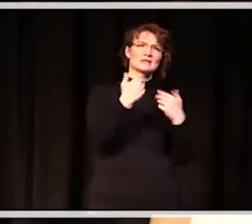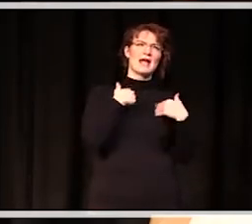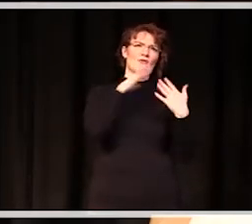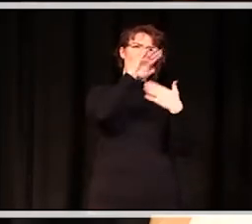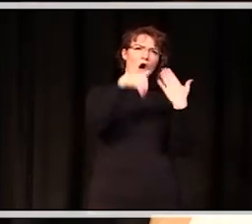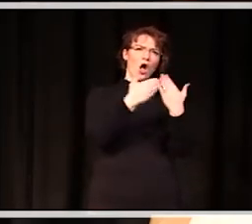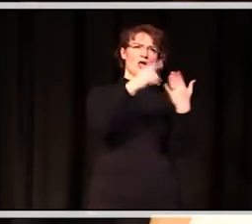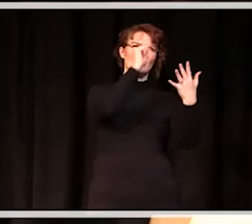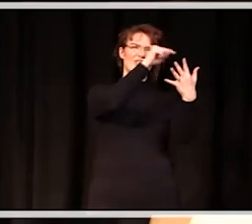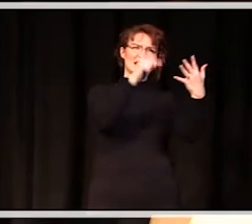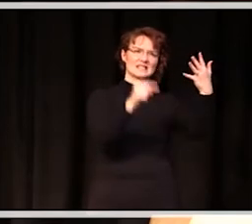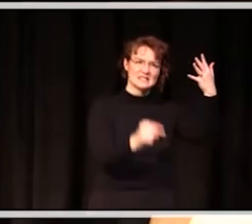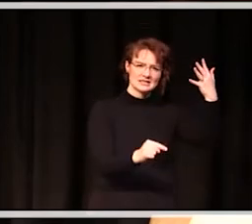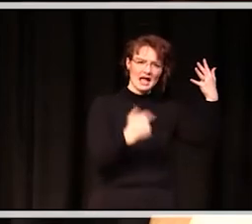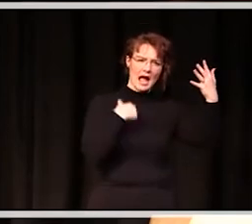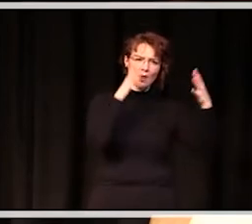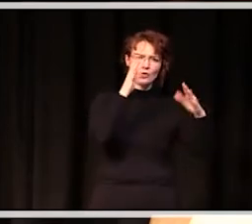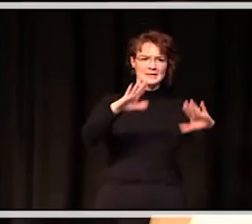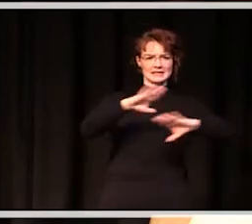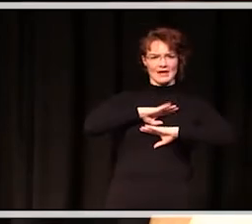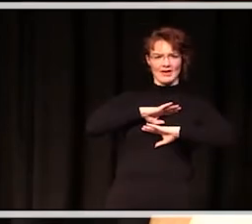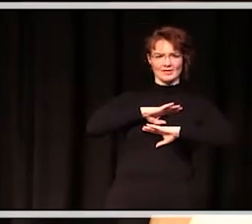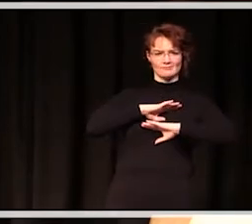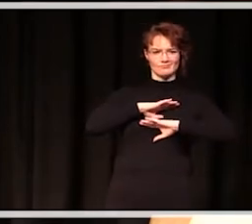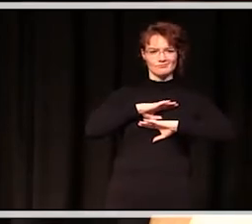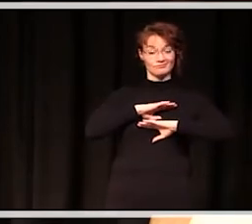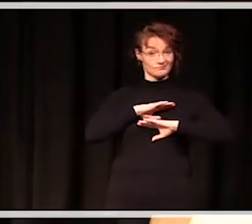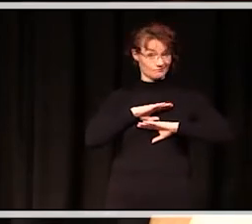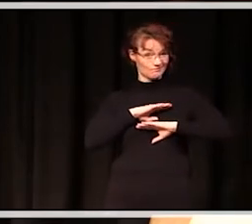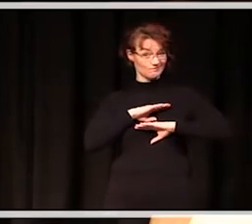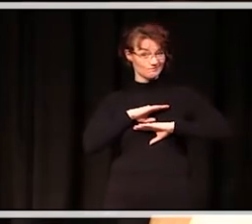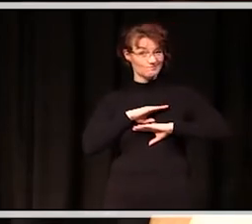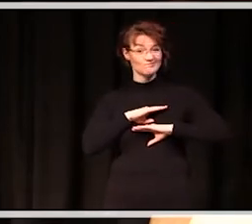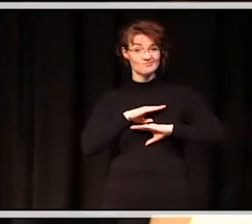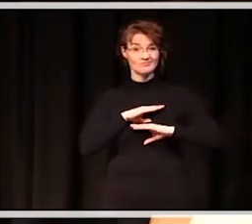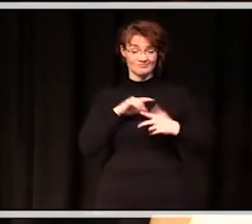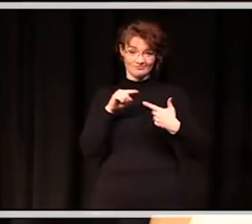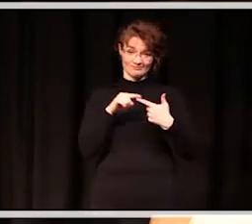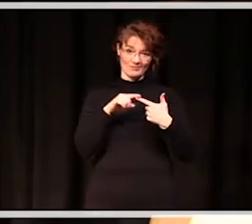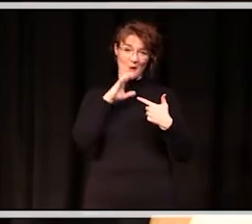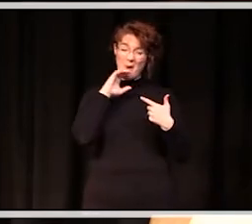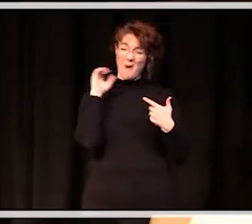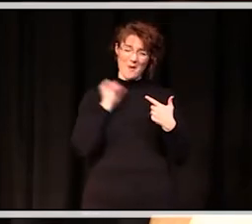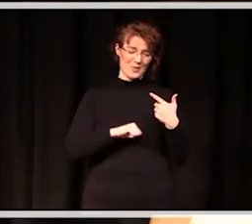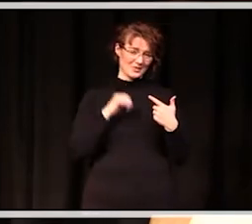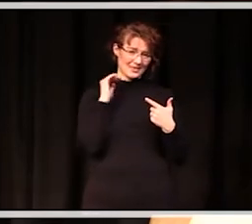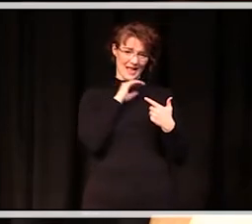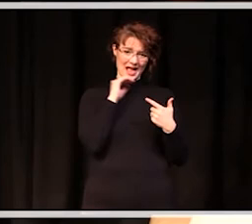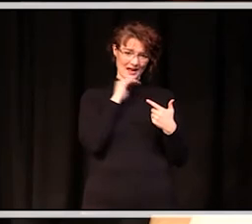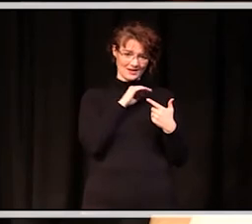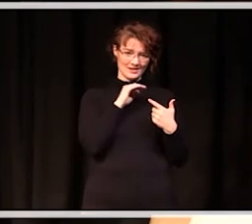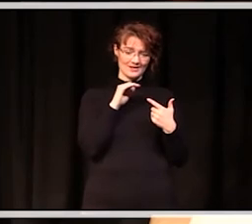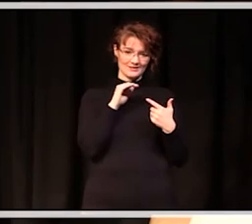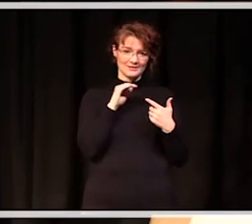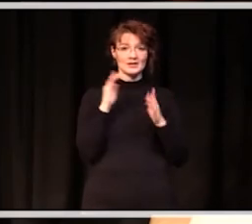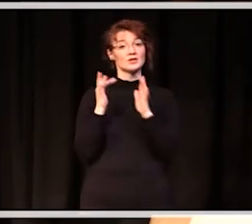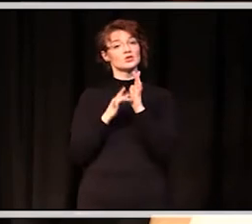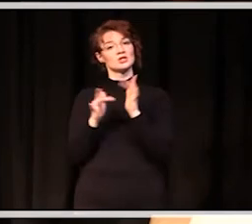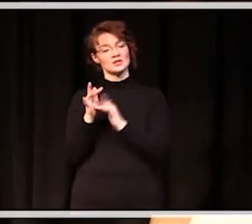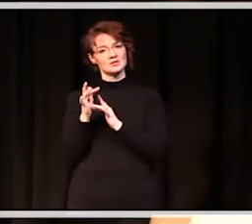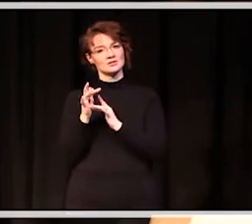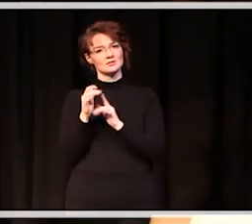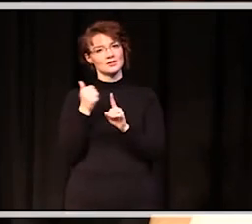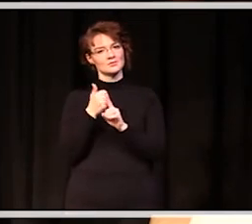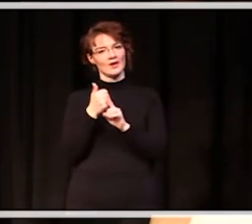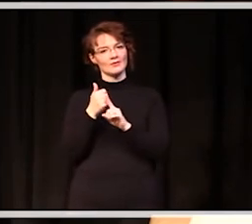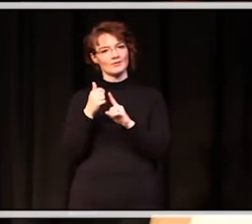be satisfied. Again, friends, this is one of the oldest lies in the book. Jesus, he's